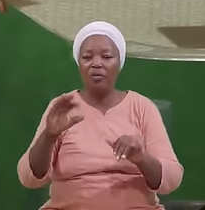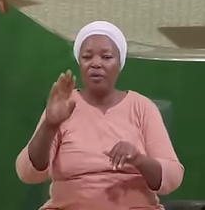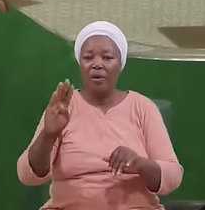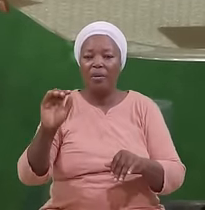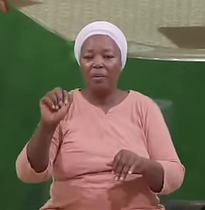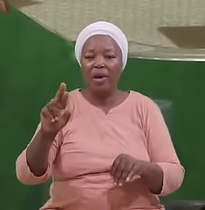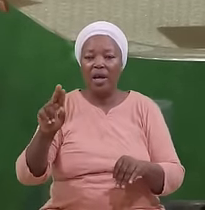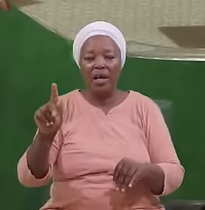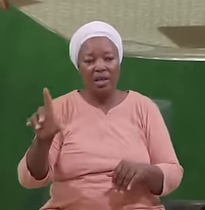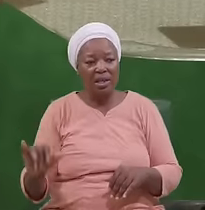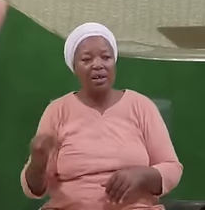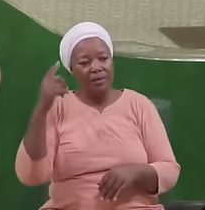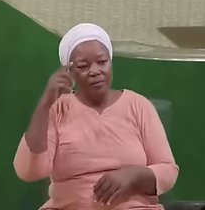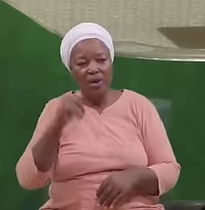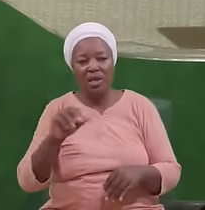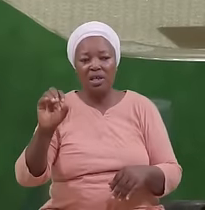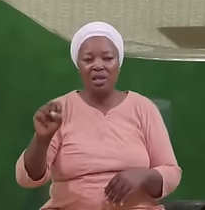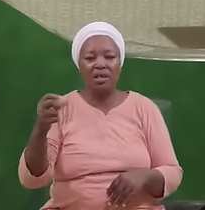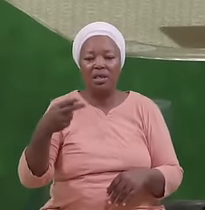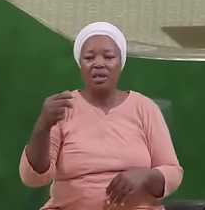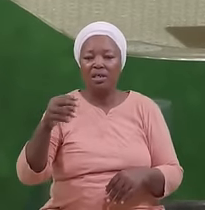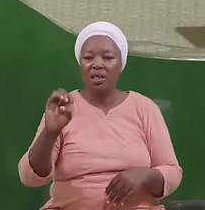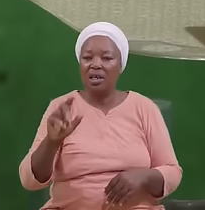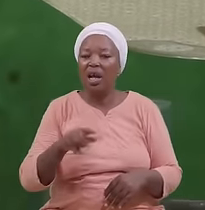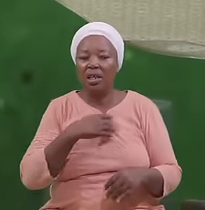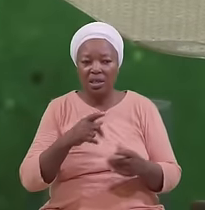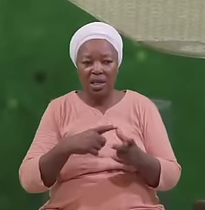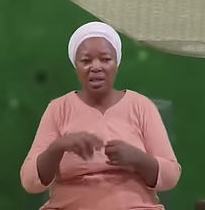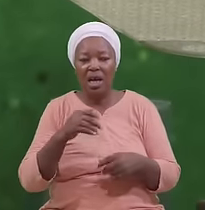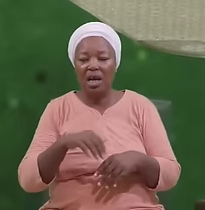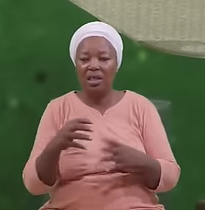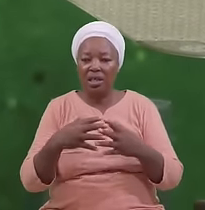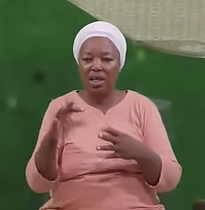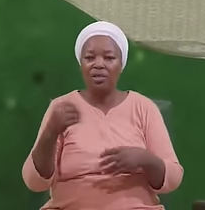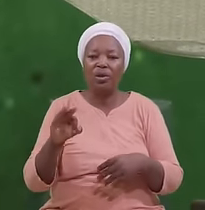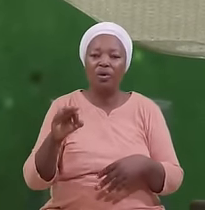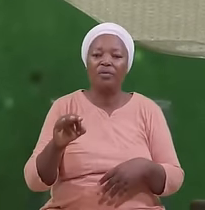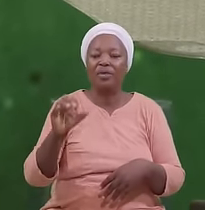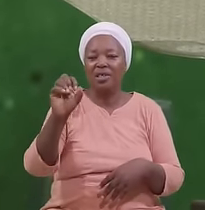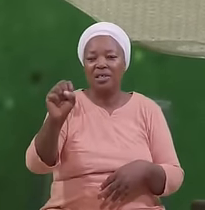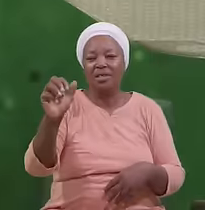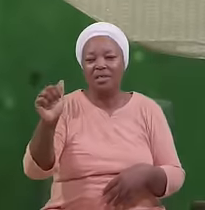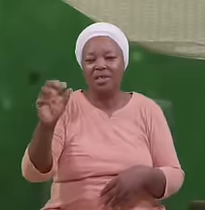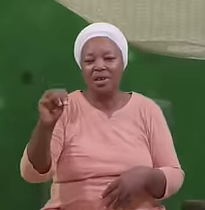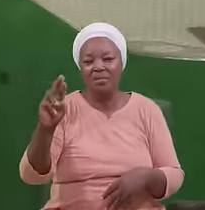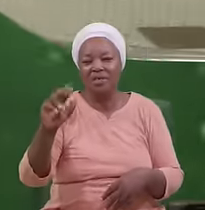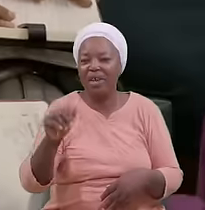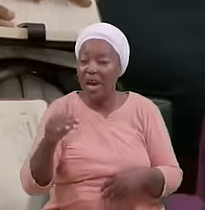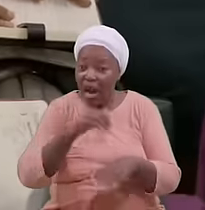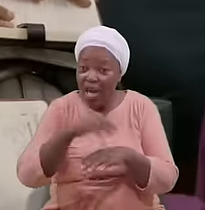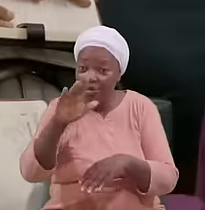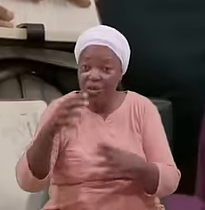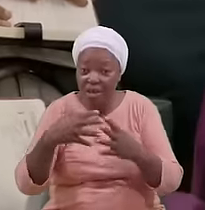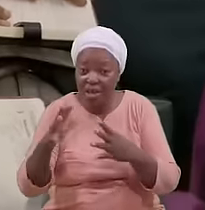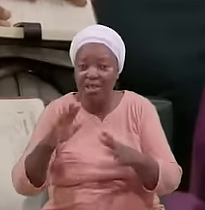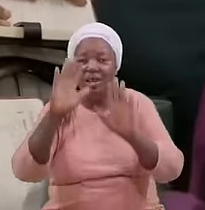a shekel at the gate of Samaria. At your gate, miracle.